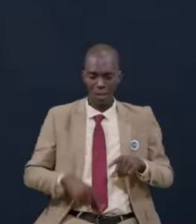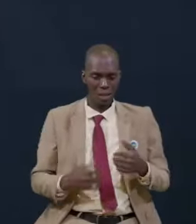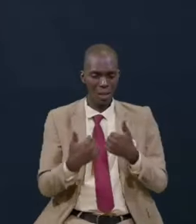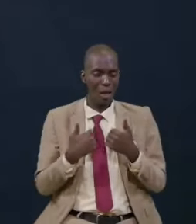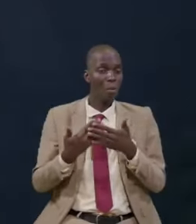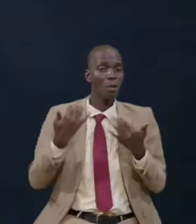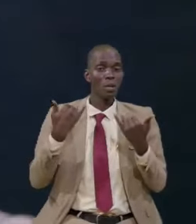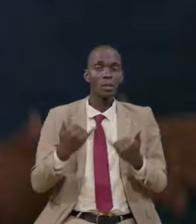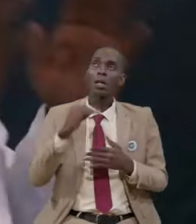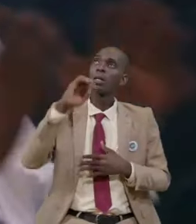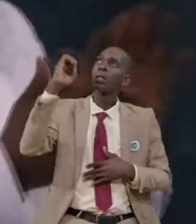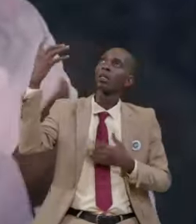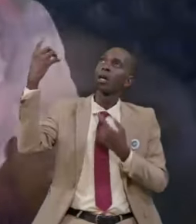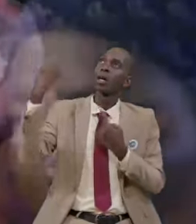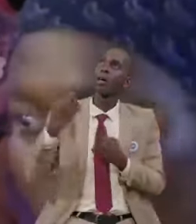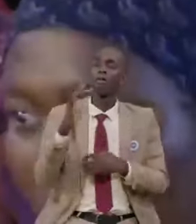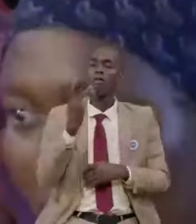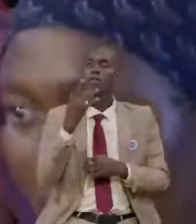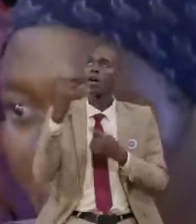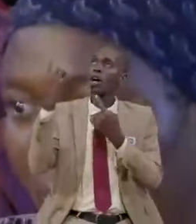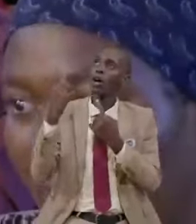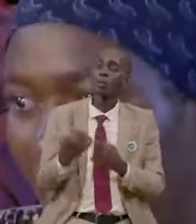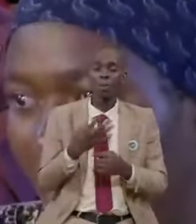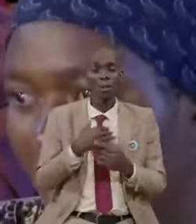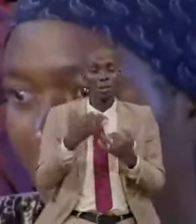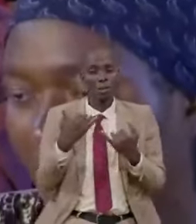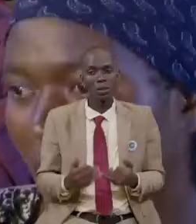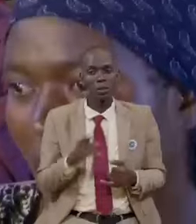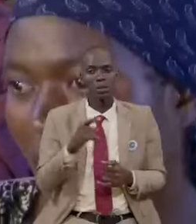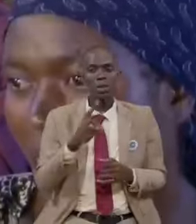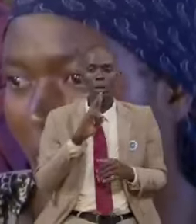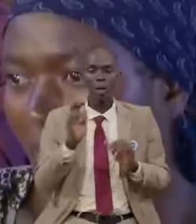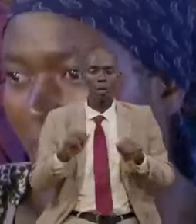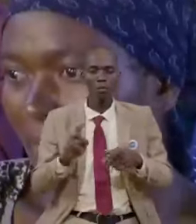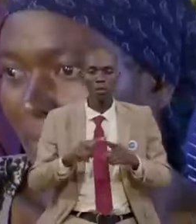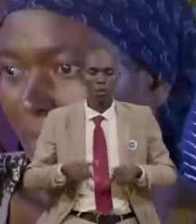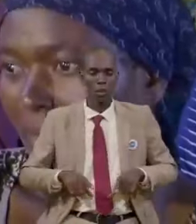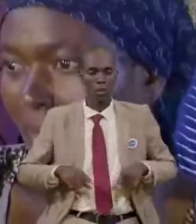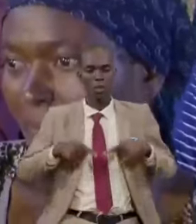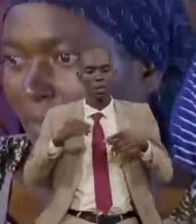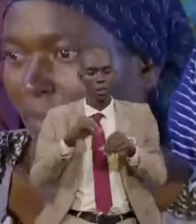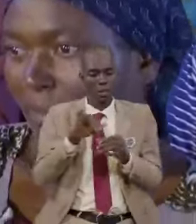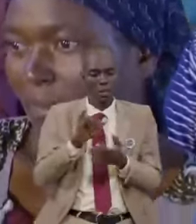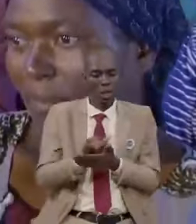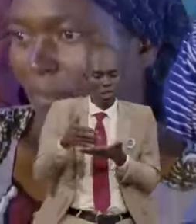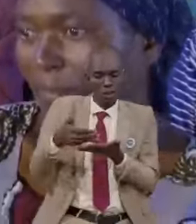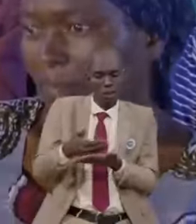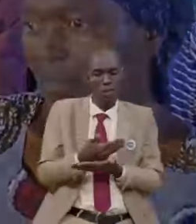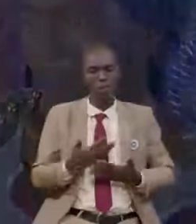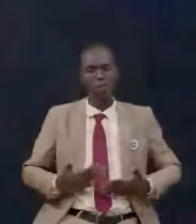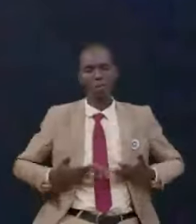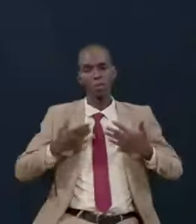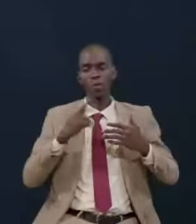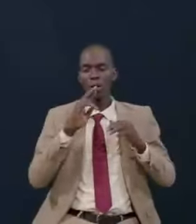come, and now you are able to live that new life. You are able to live that changed life. You